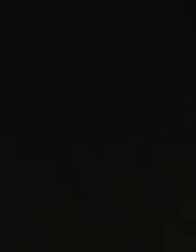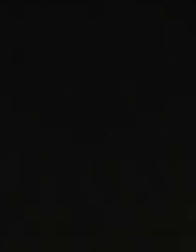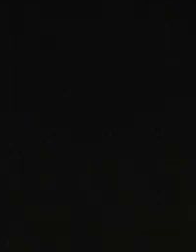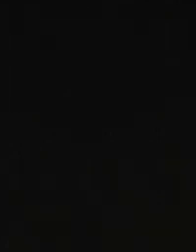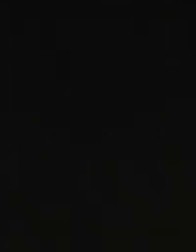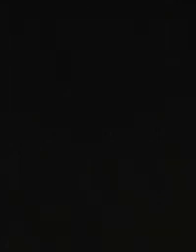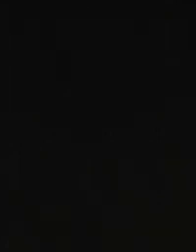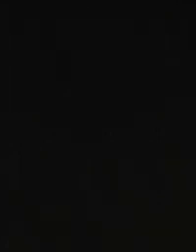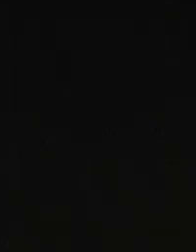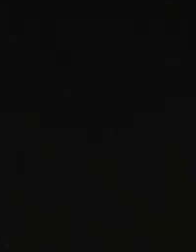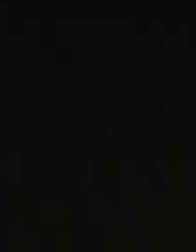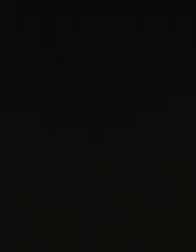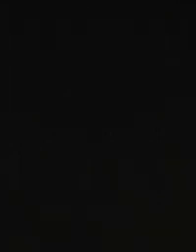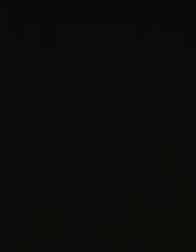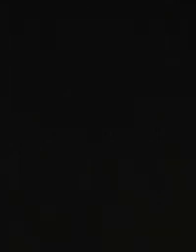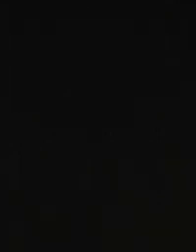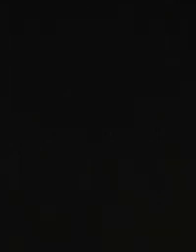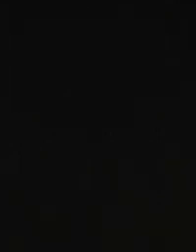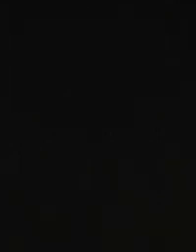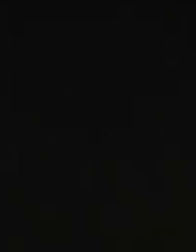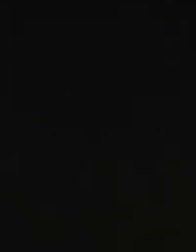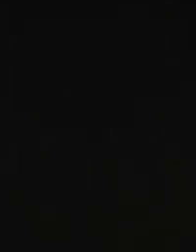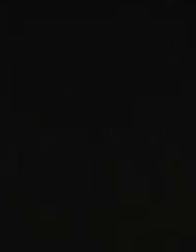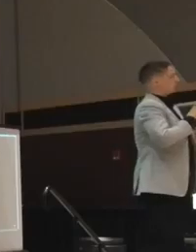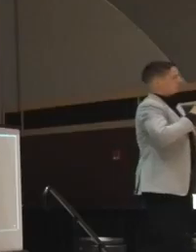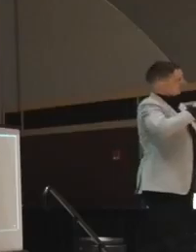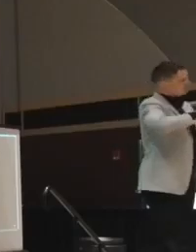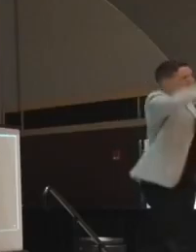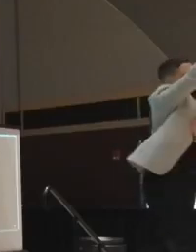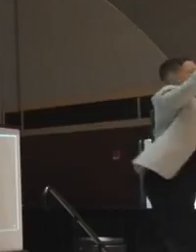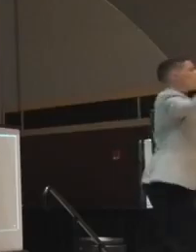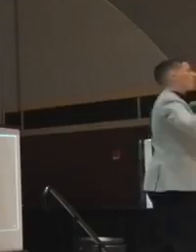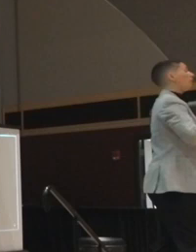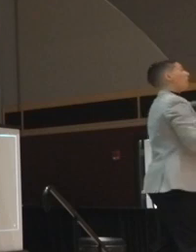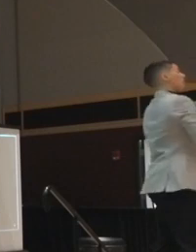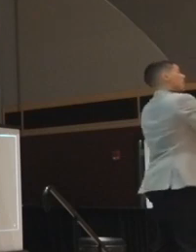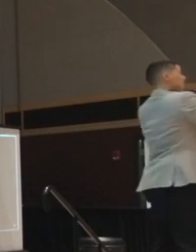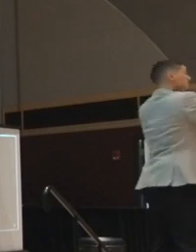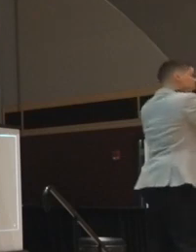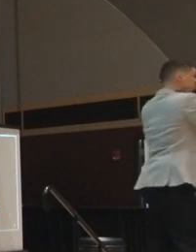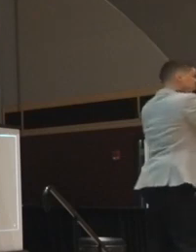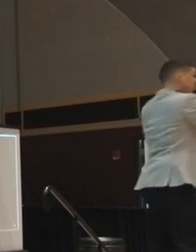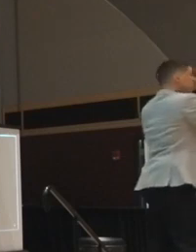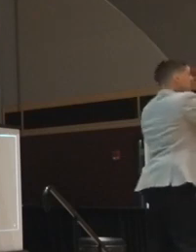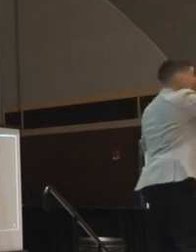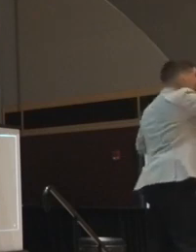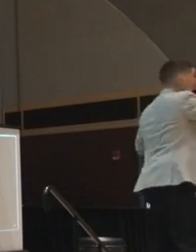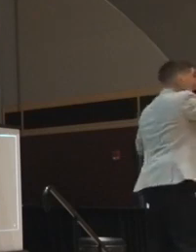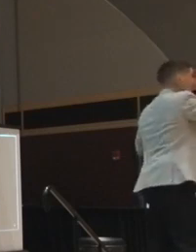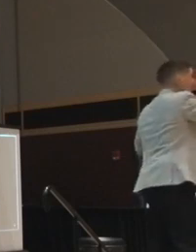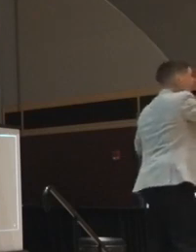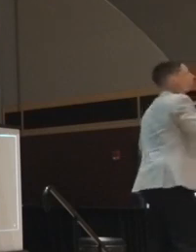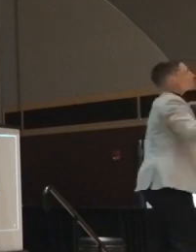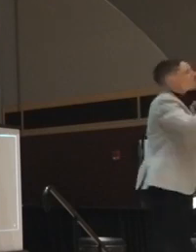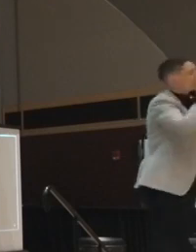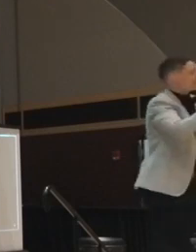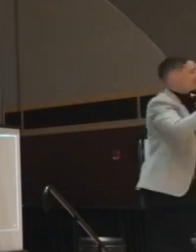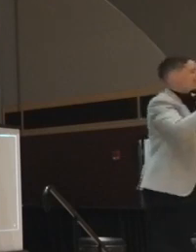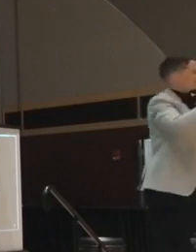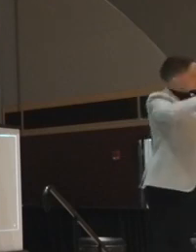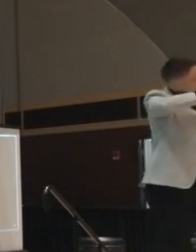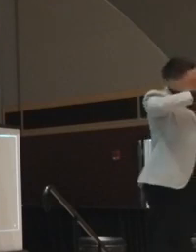pioneer. She flunked Latin, brilliant in math. That fits kind of the pattern.